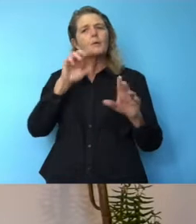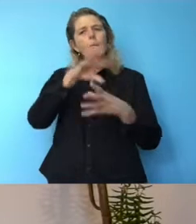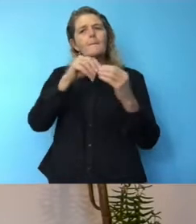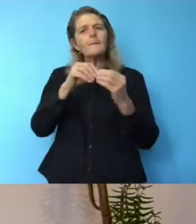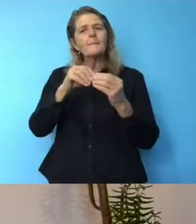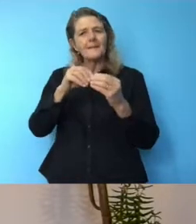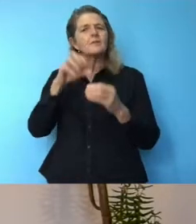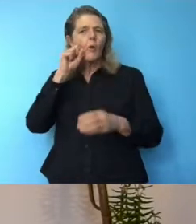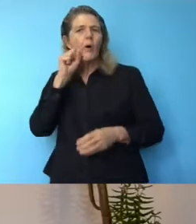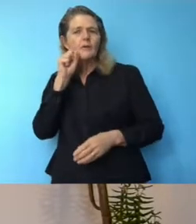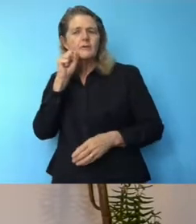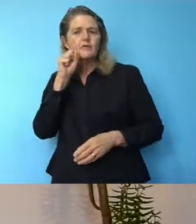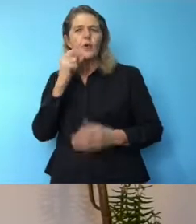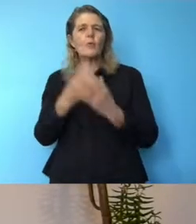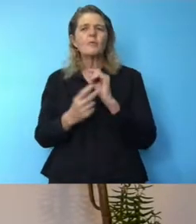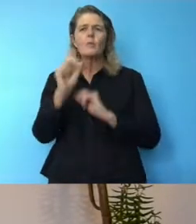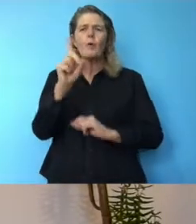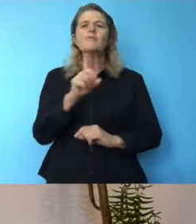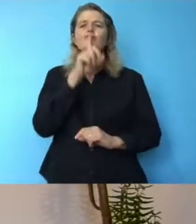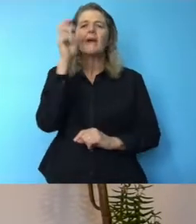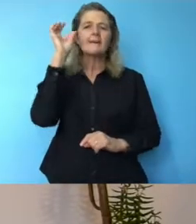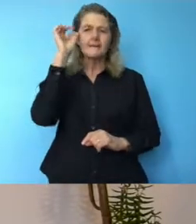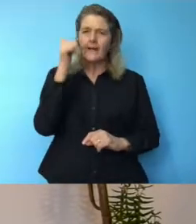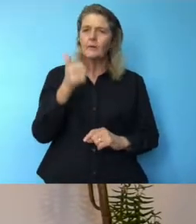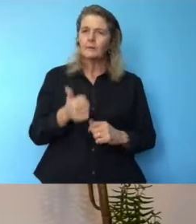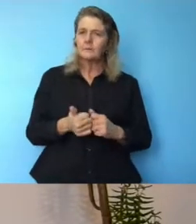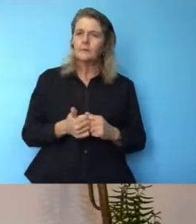the red and the yellow. So I've got that here.